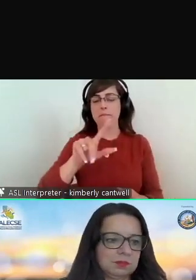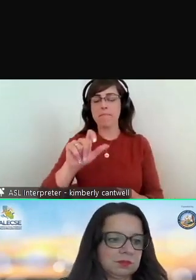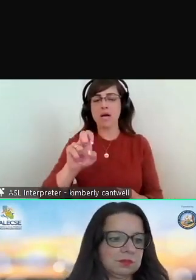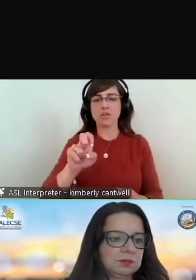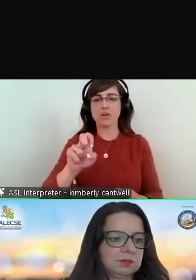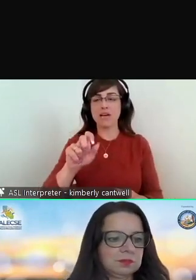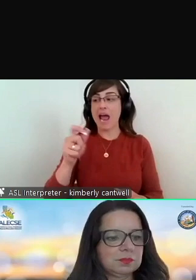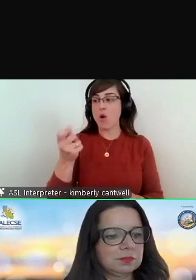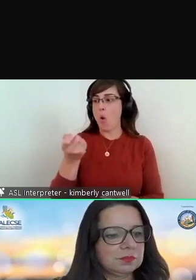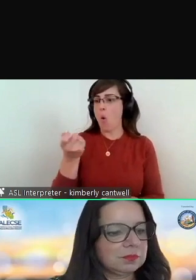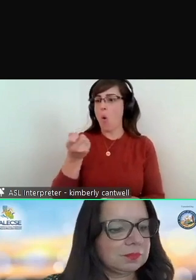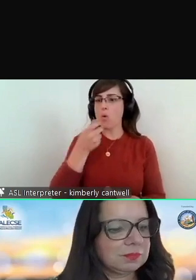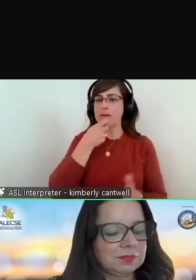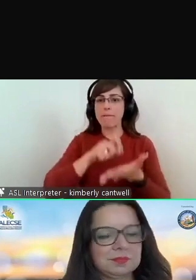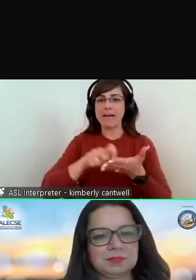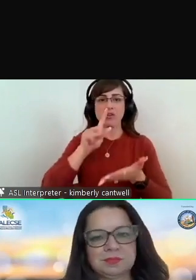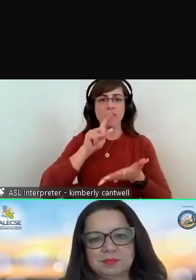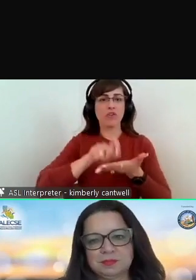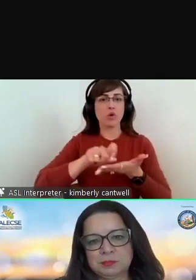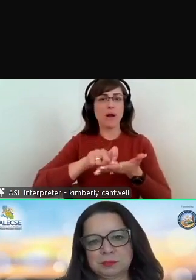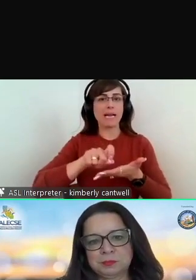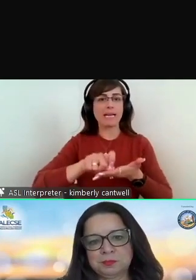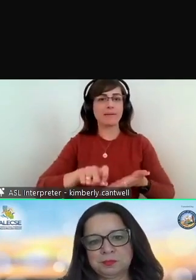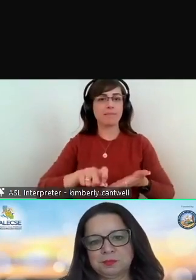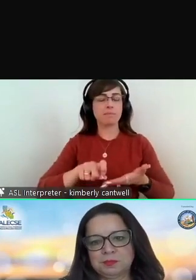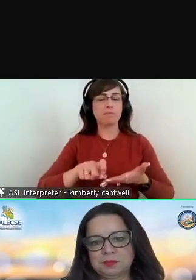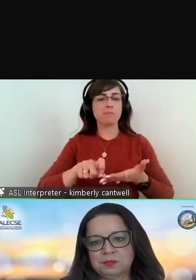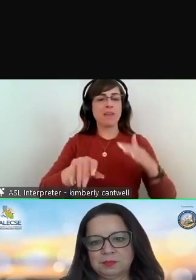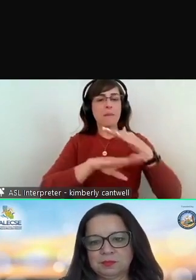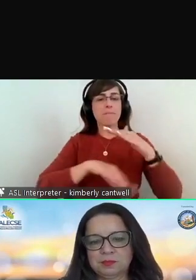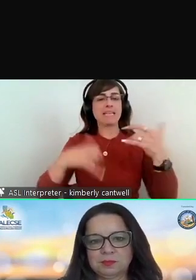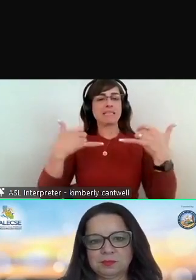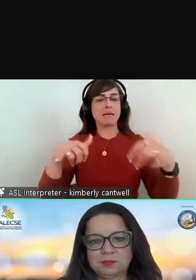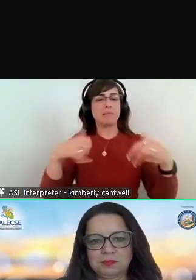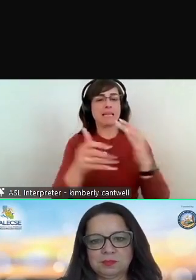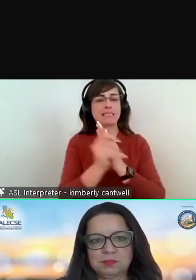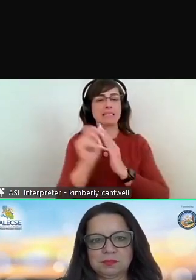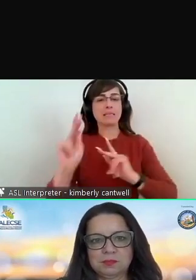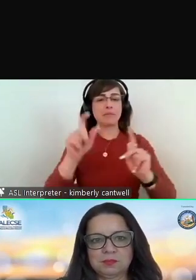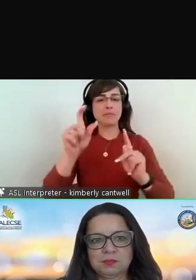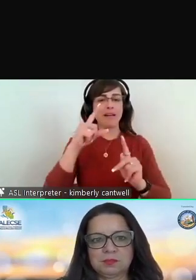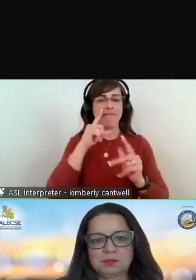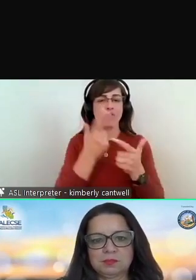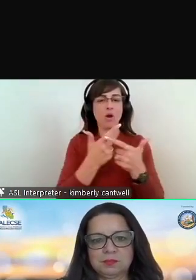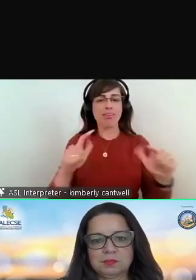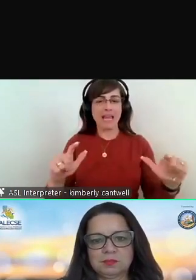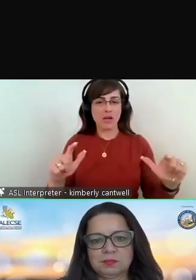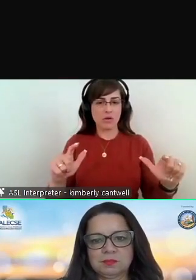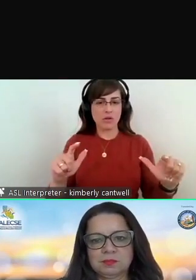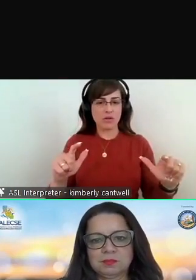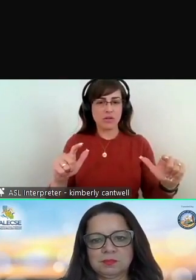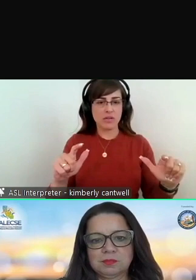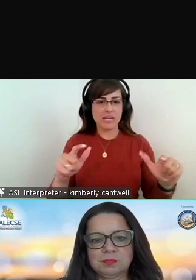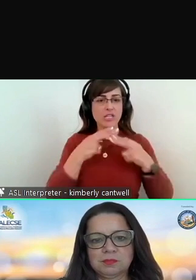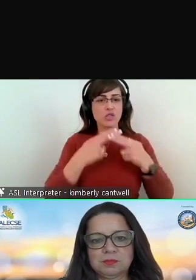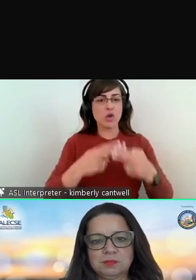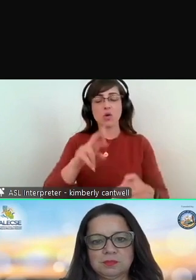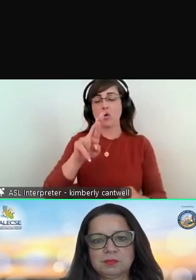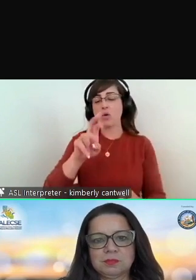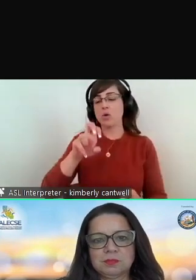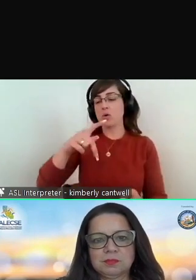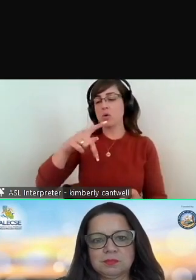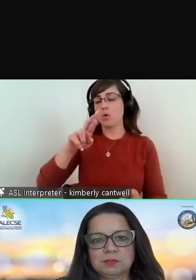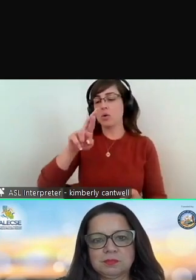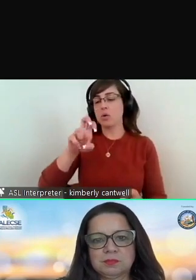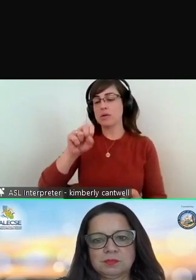hold a pencil for writing. The basic play skill that children need for language is called representational